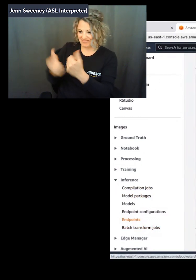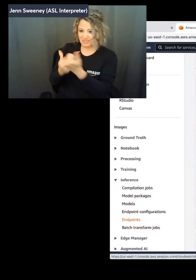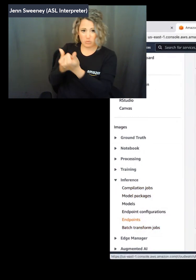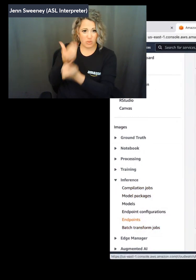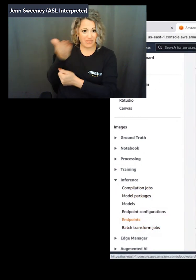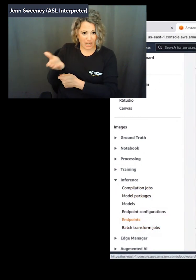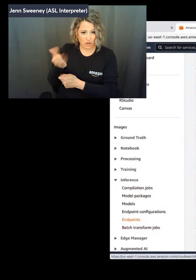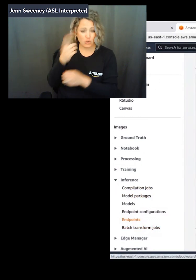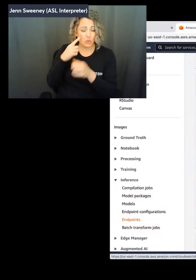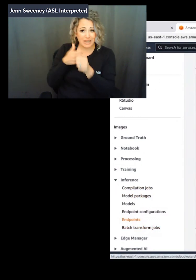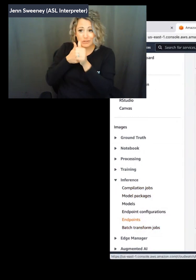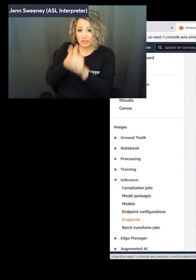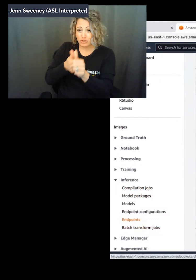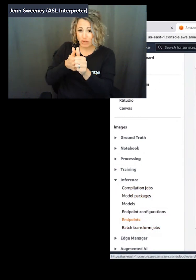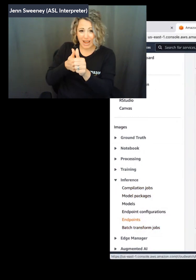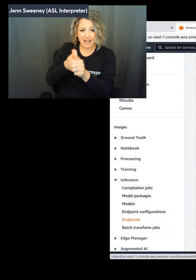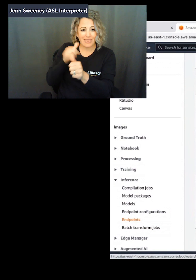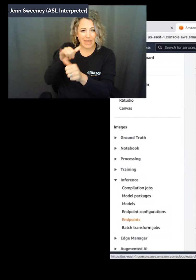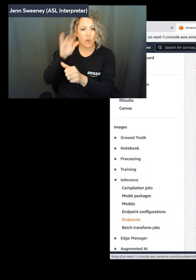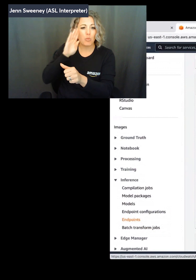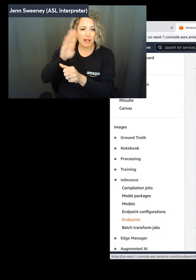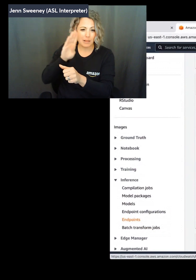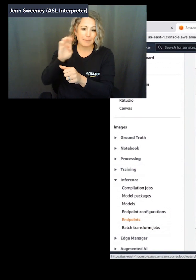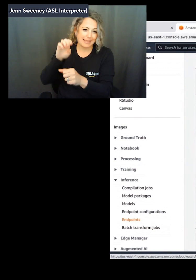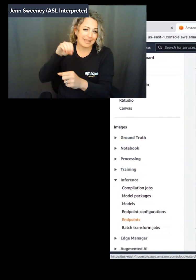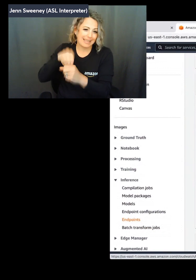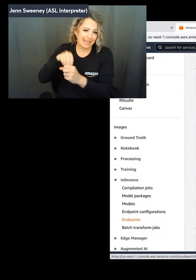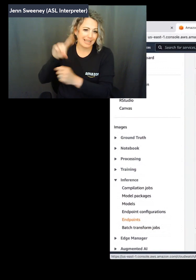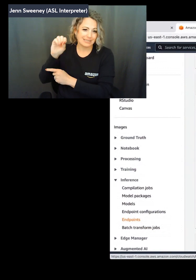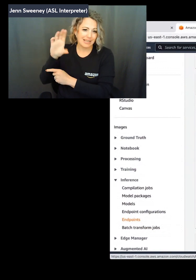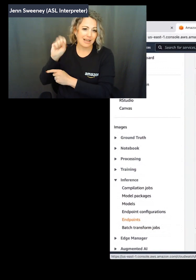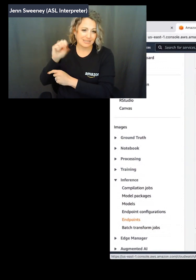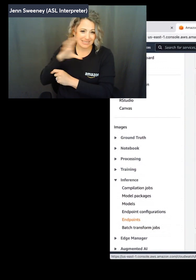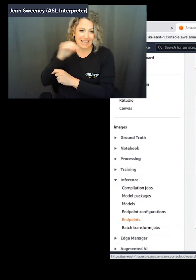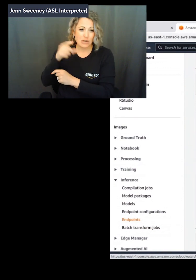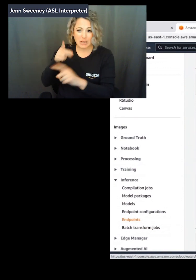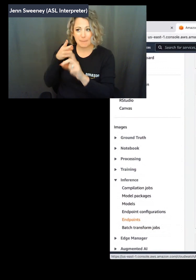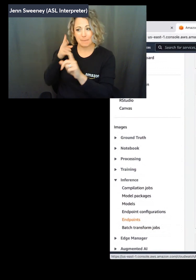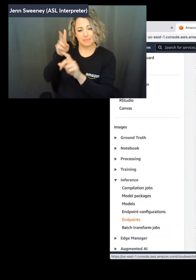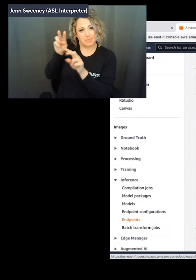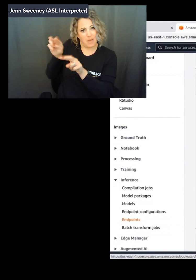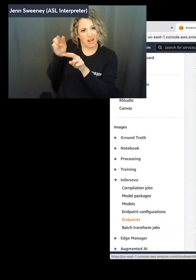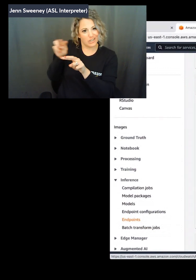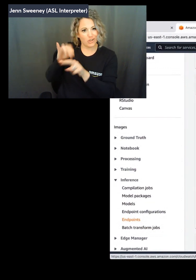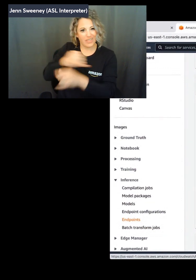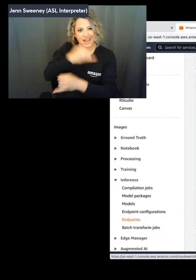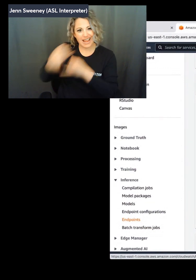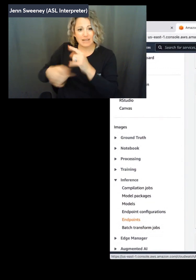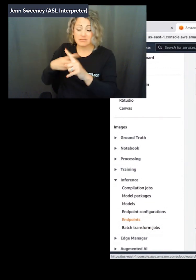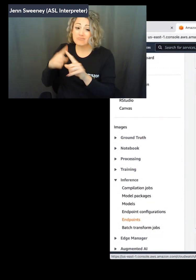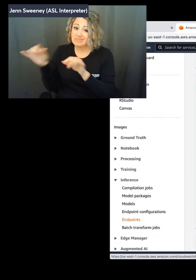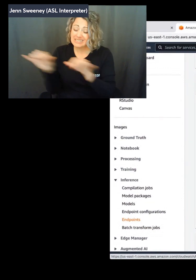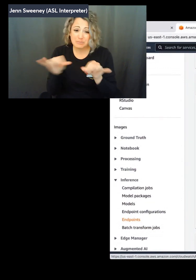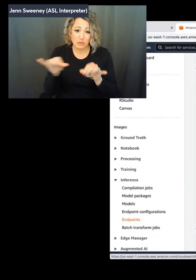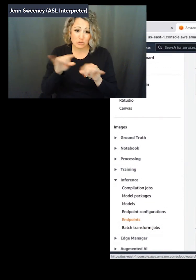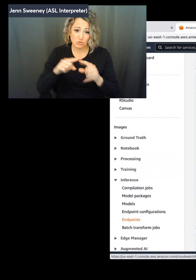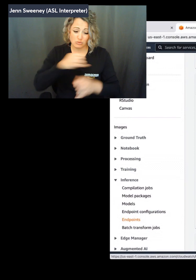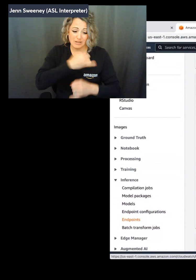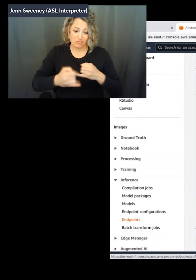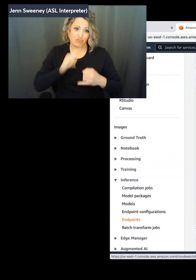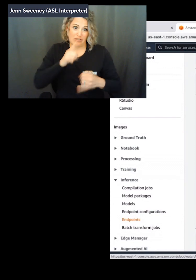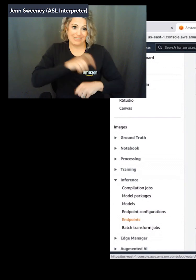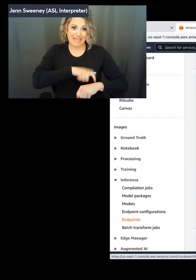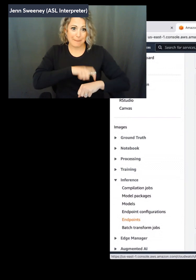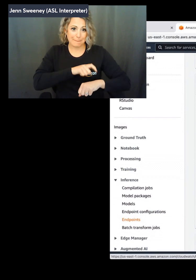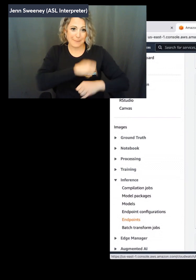these CloudWatch metrics, which will be in the docs, for pretty much being able to monitor your endpoint, similar to real-time endpoint. So if you've already worked with SageMaker